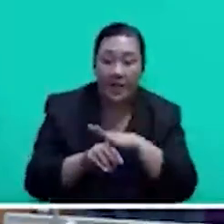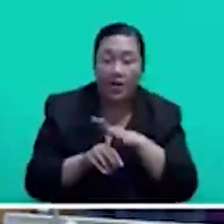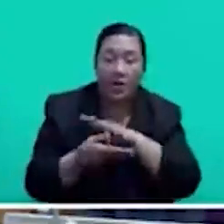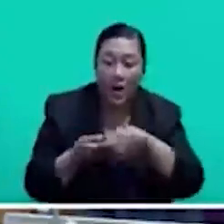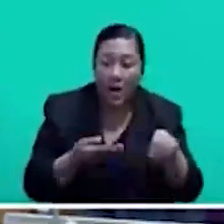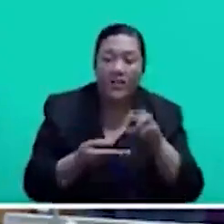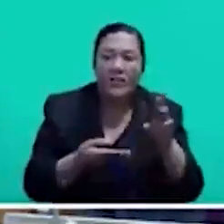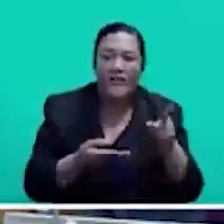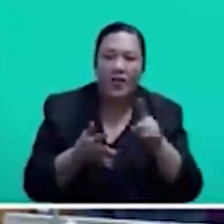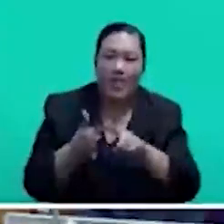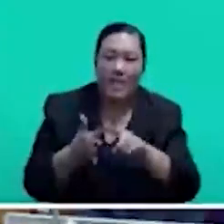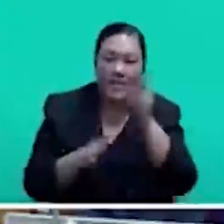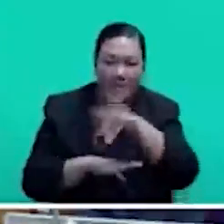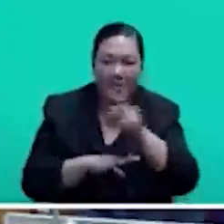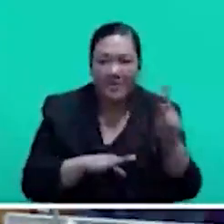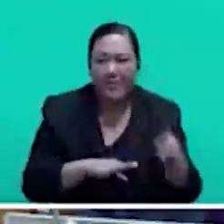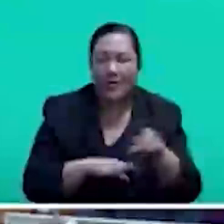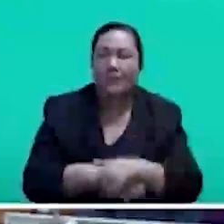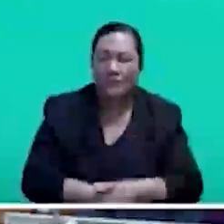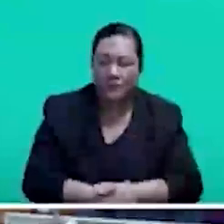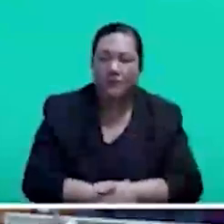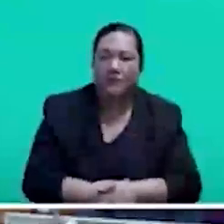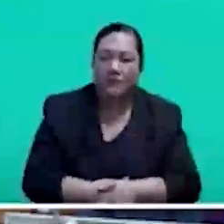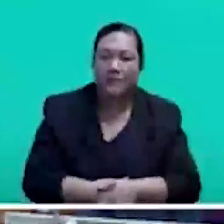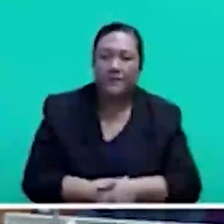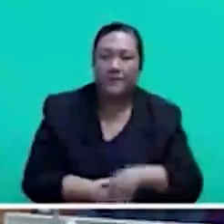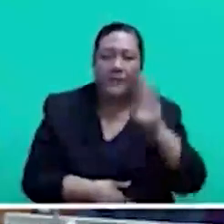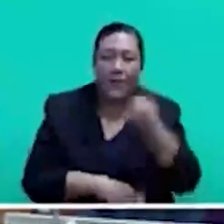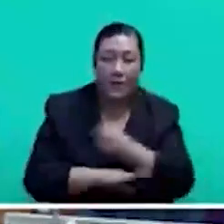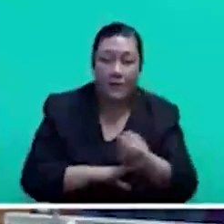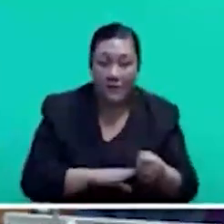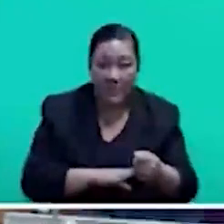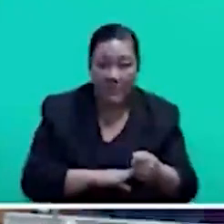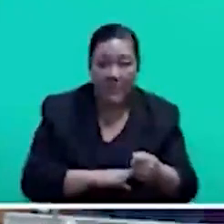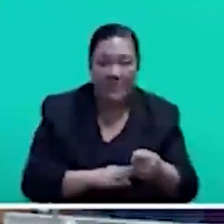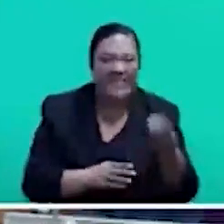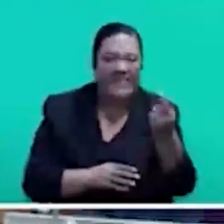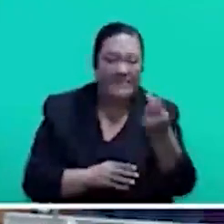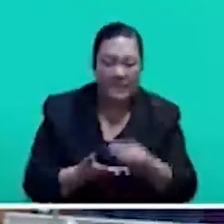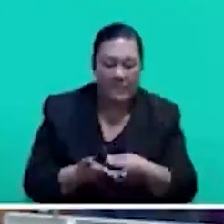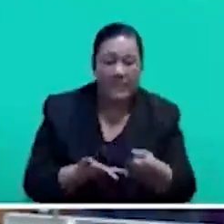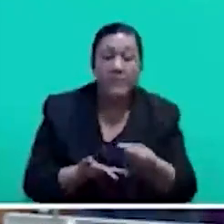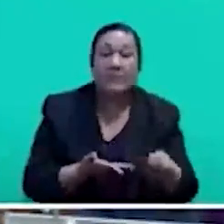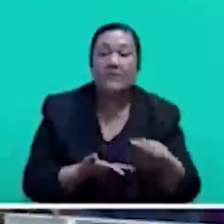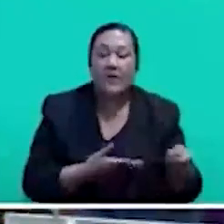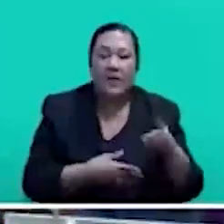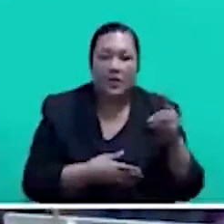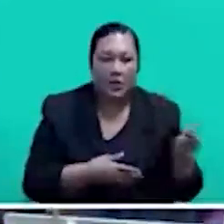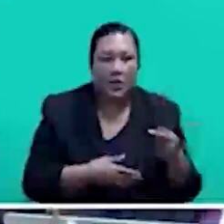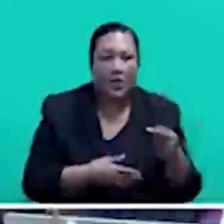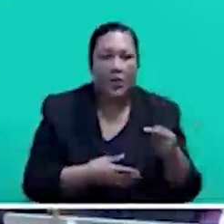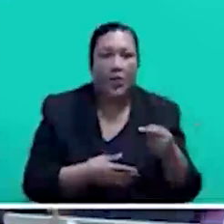kits in immigration offices and overseas missions ensure the issuance of secure and reliable travel